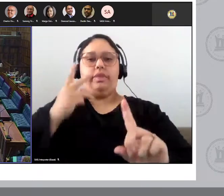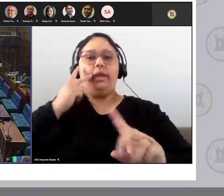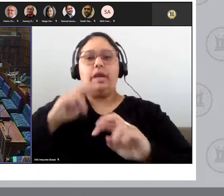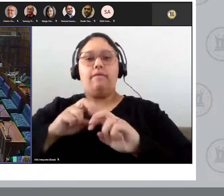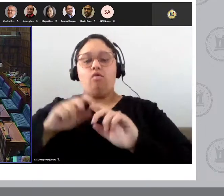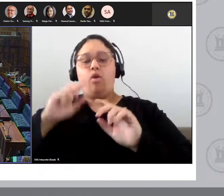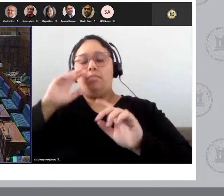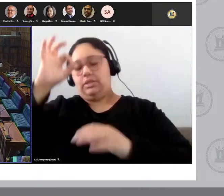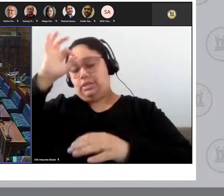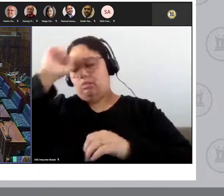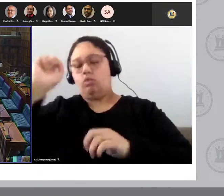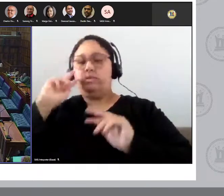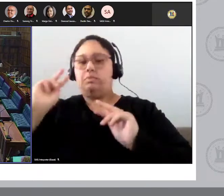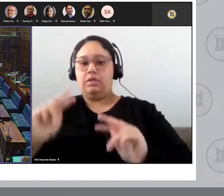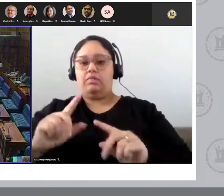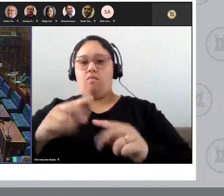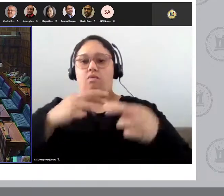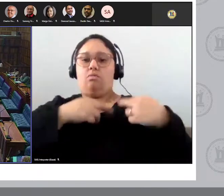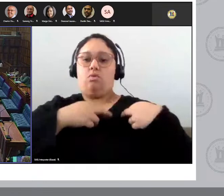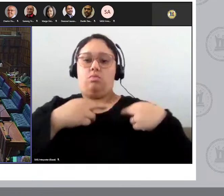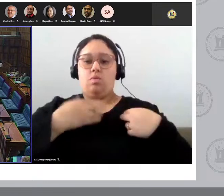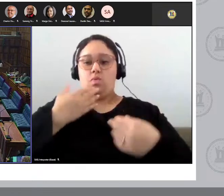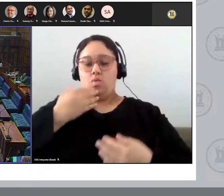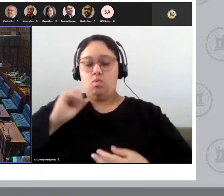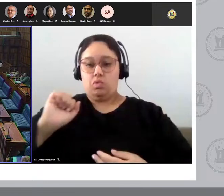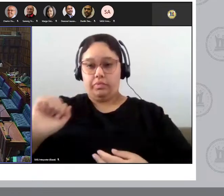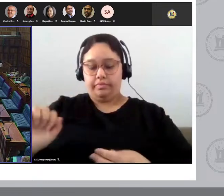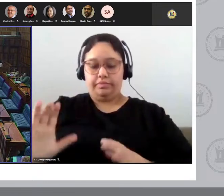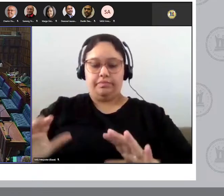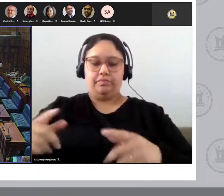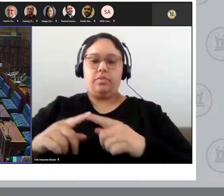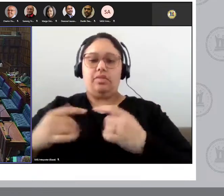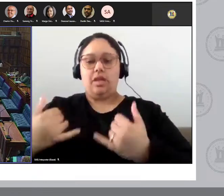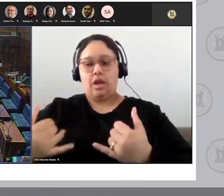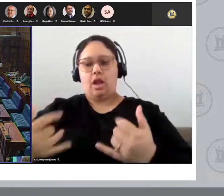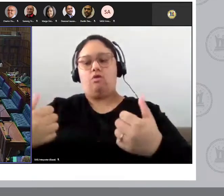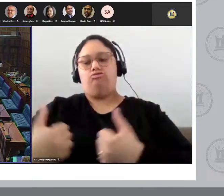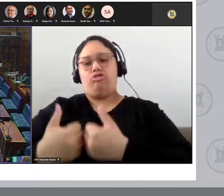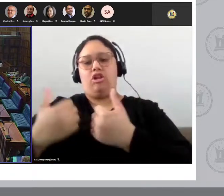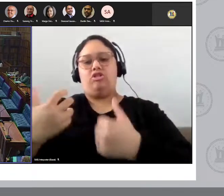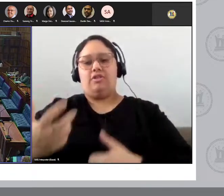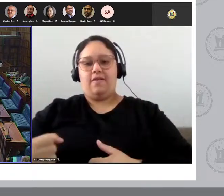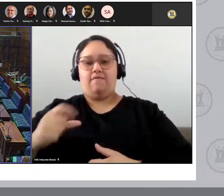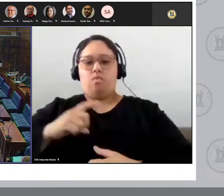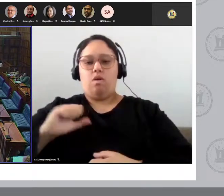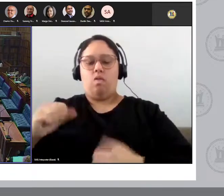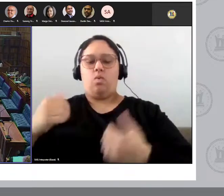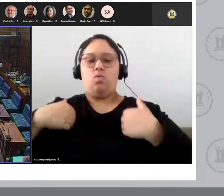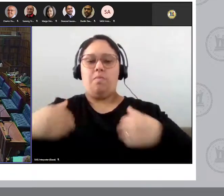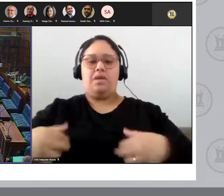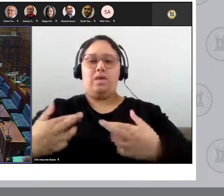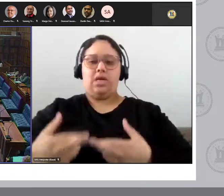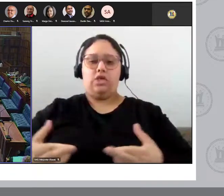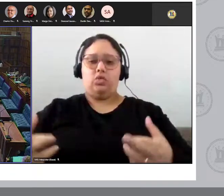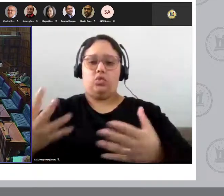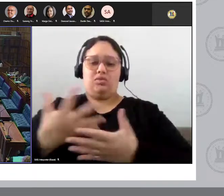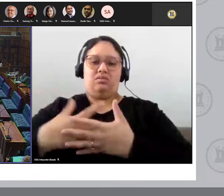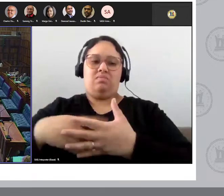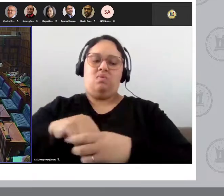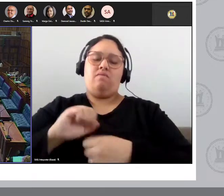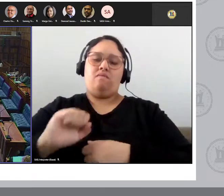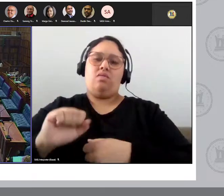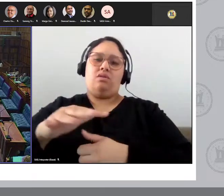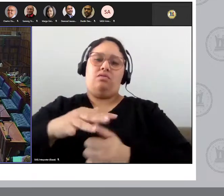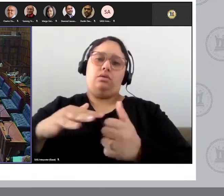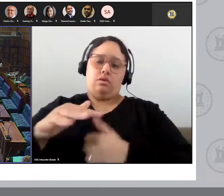perspective, because that would be their responsibility, and they are currently challenged with the human resource component in terms of